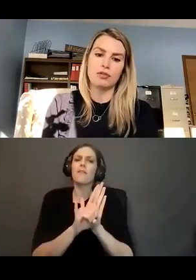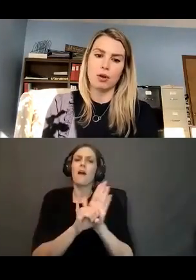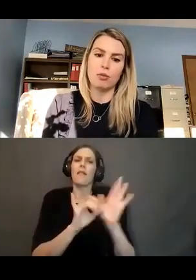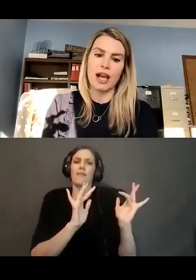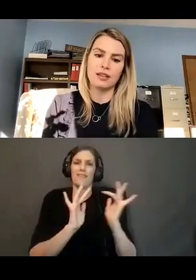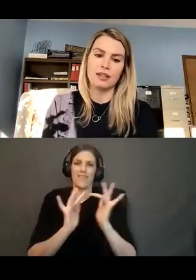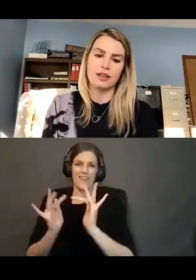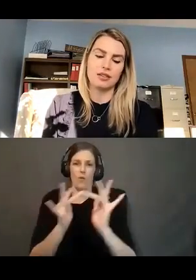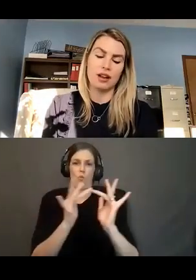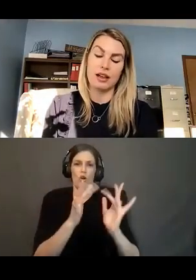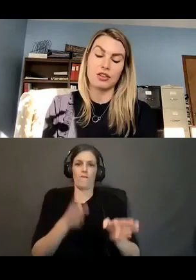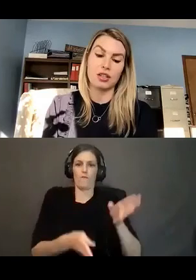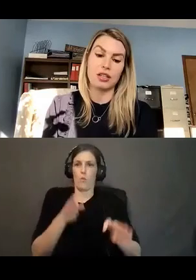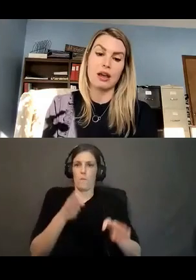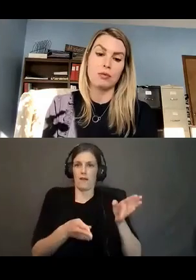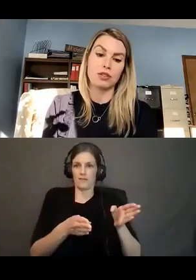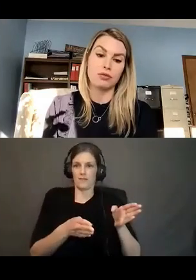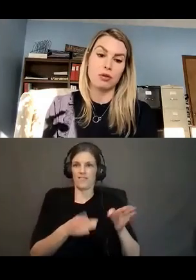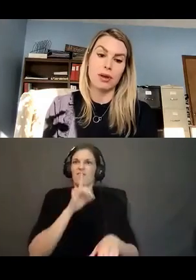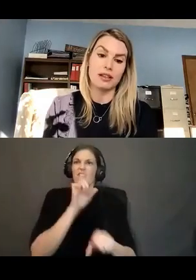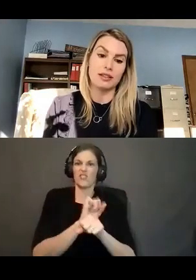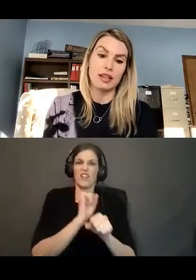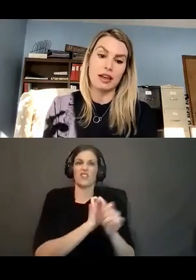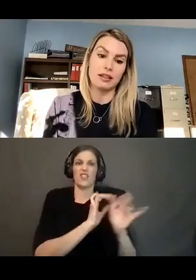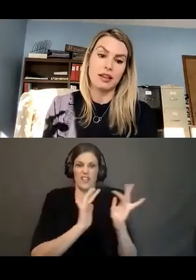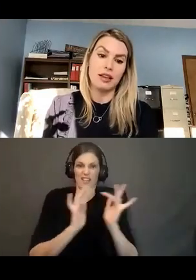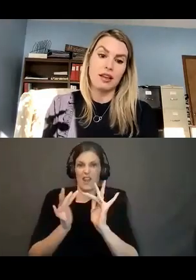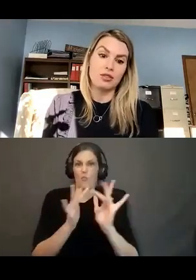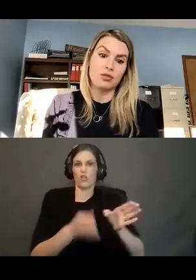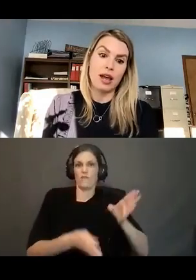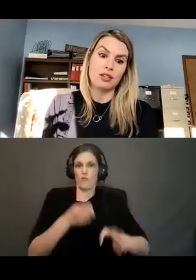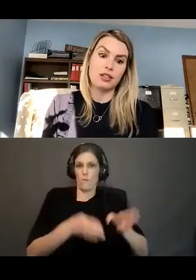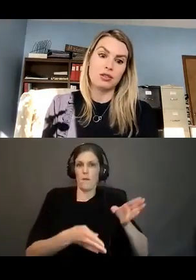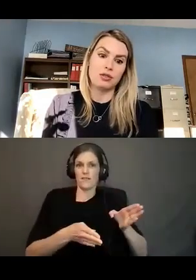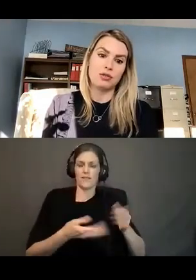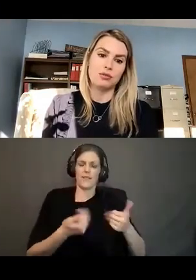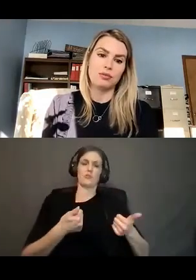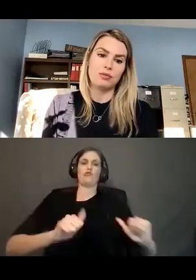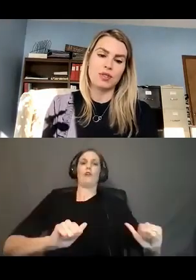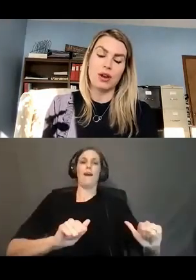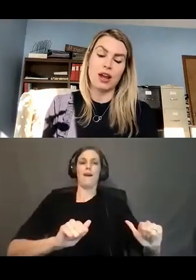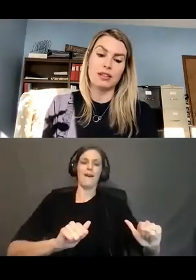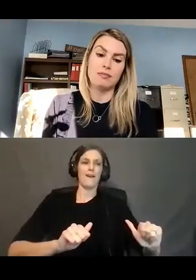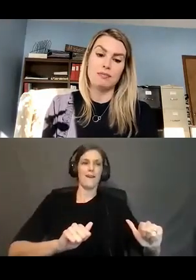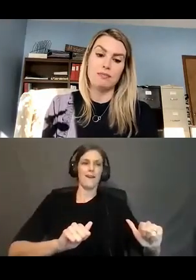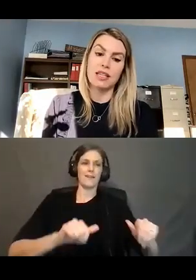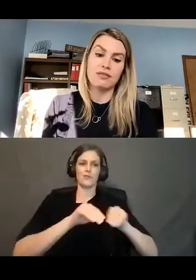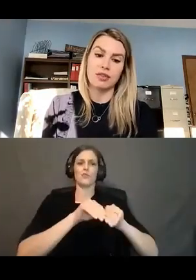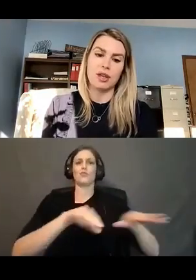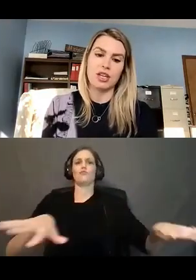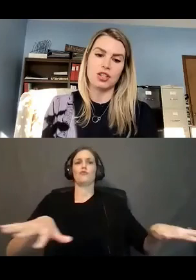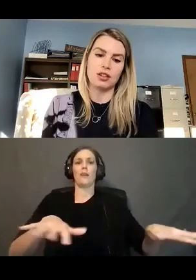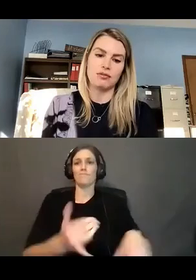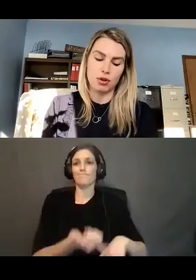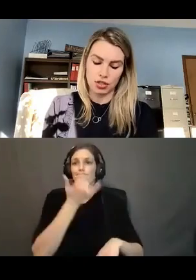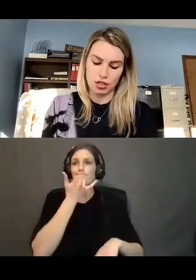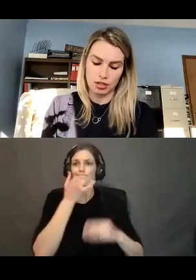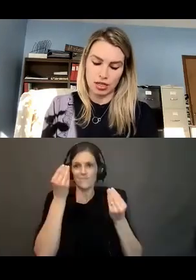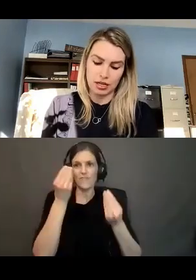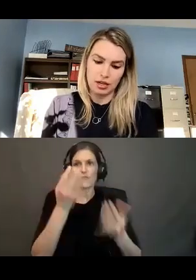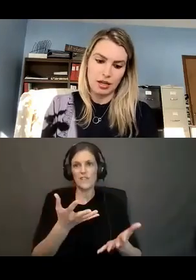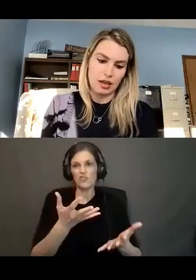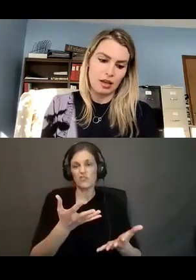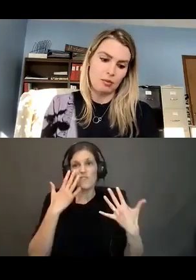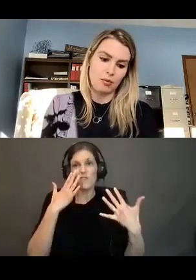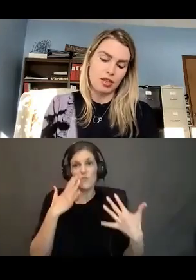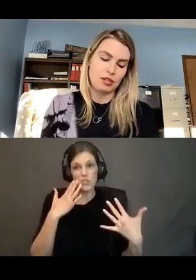networks of robots. There are actually networks of robots that try to spread misinformation,